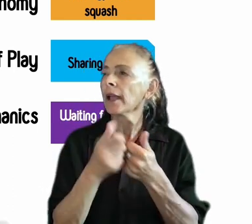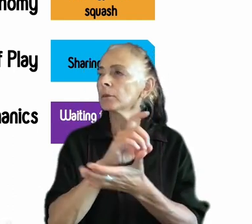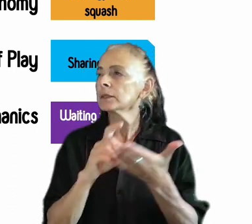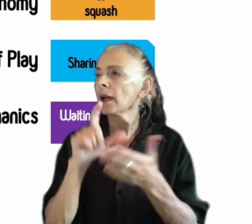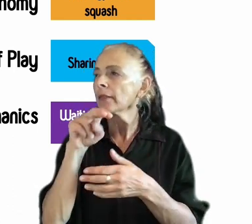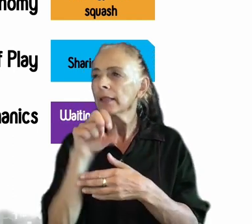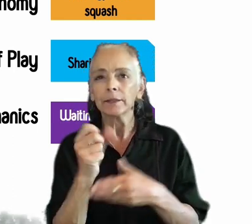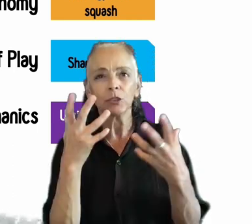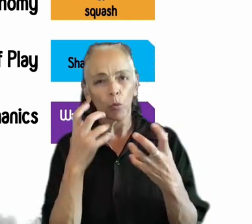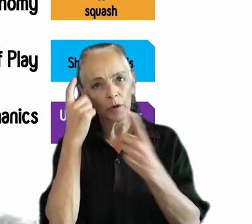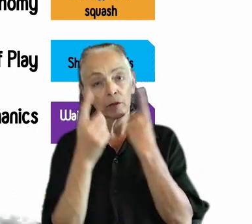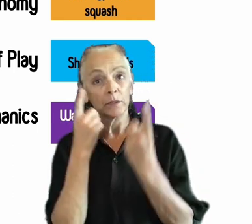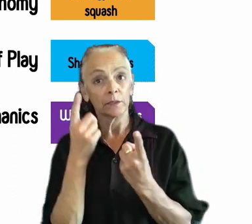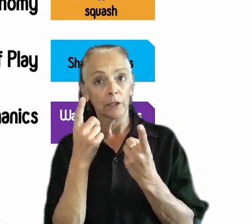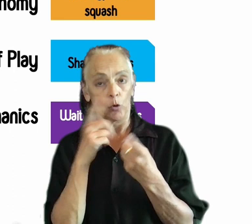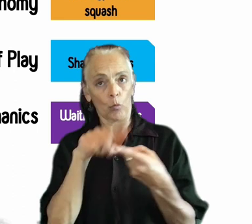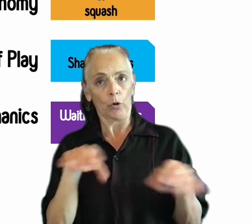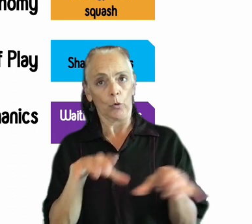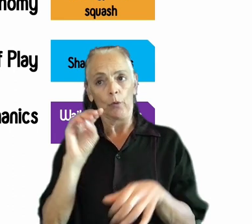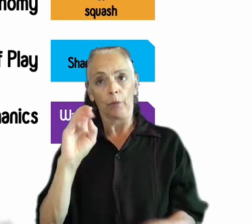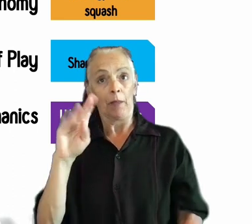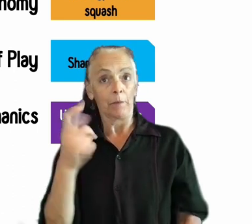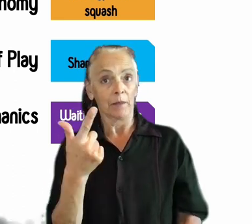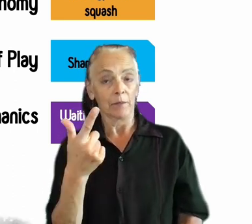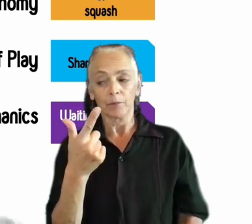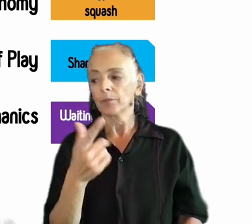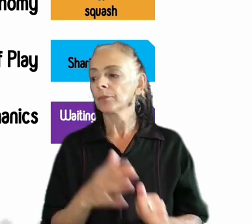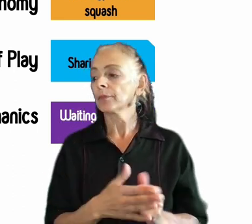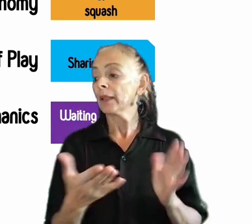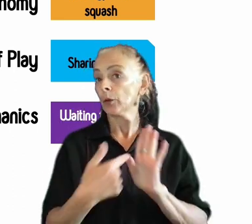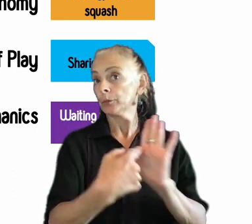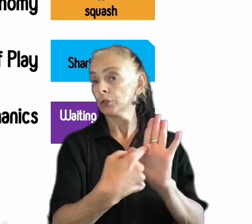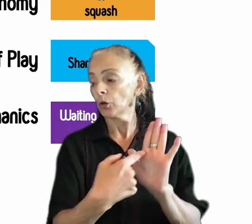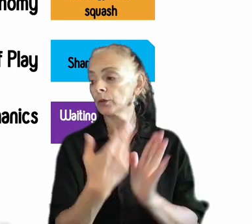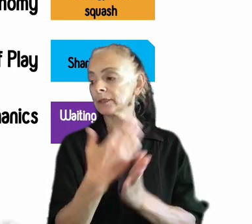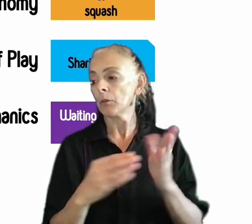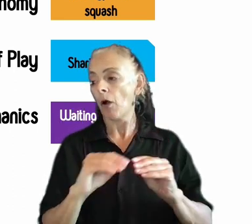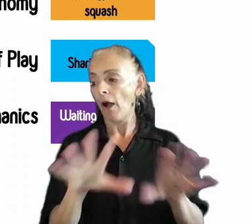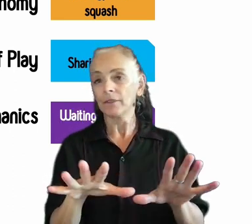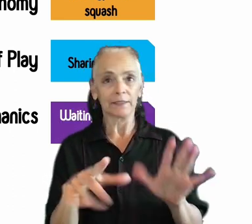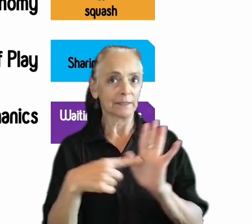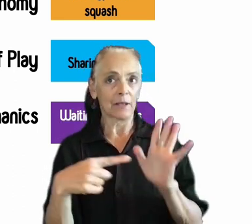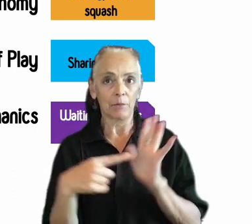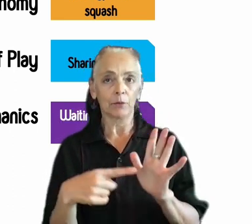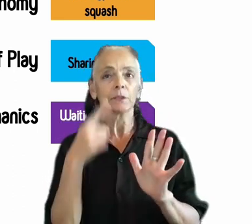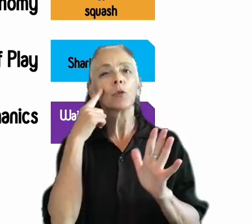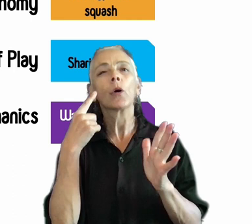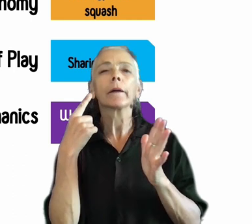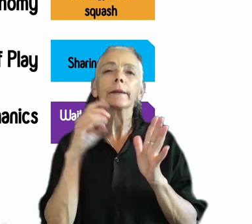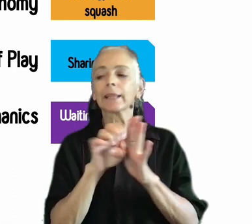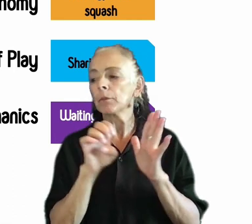would like to consider as you are doing the mapping here i'm showing you some obvious examples that might have been extracted for say a farming